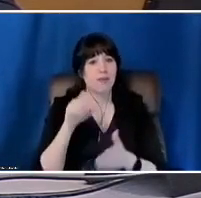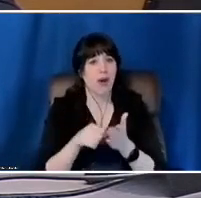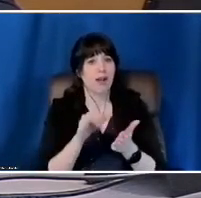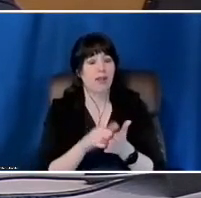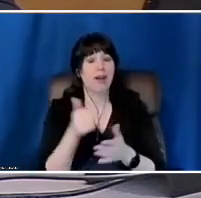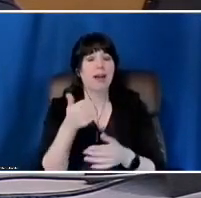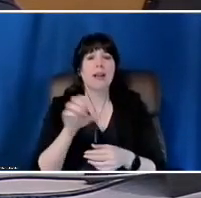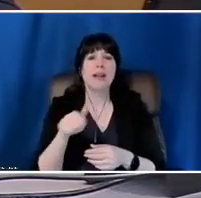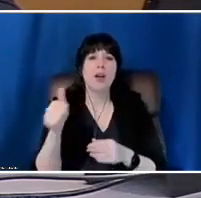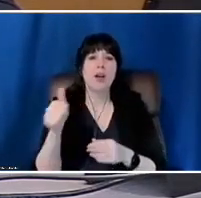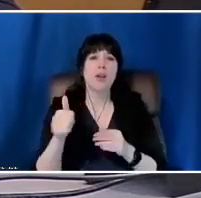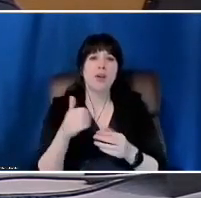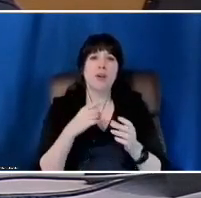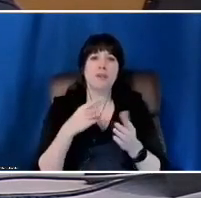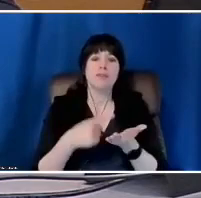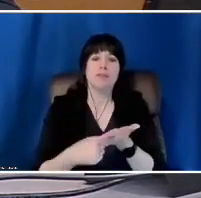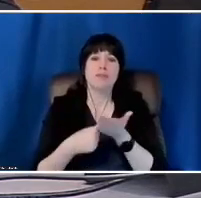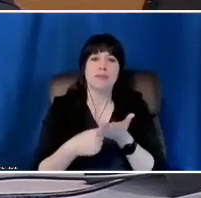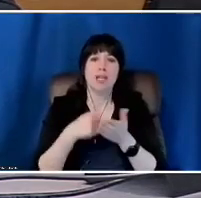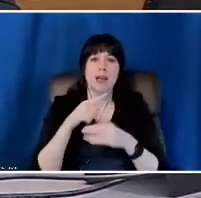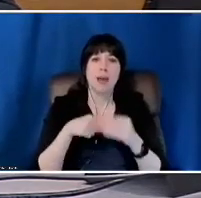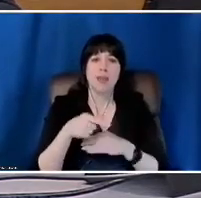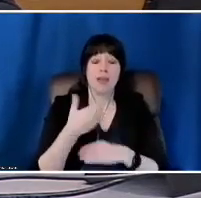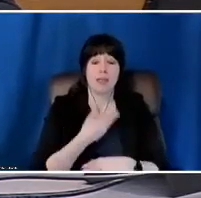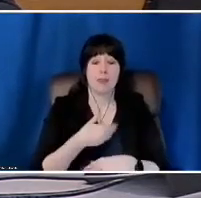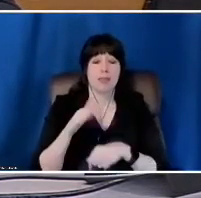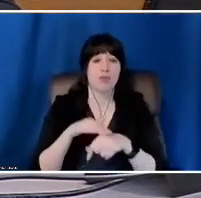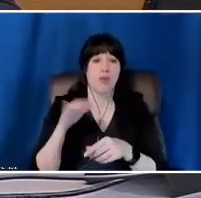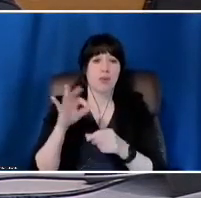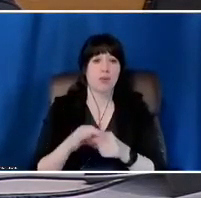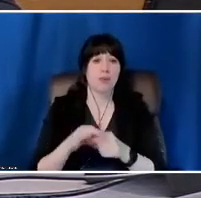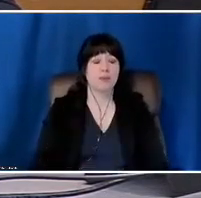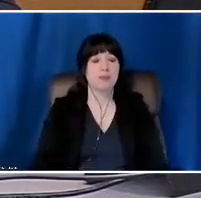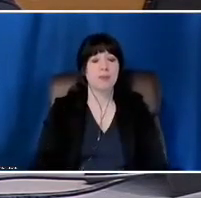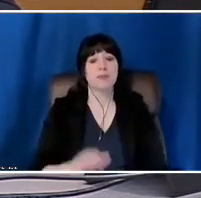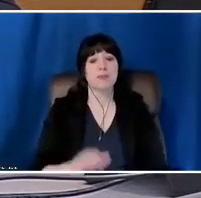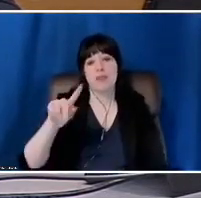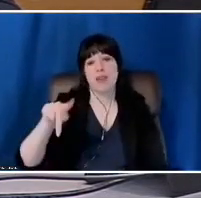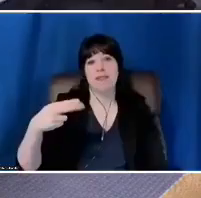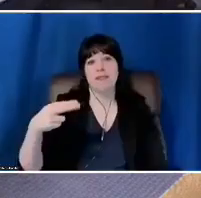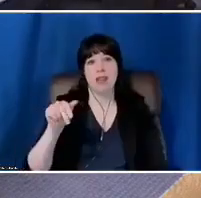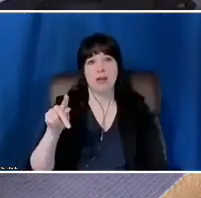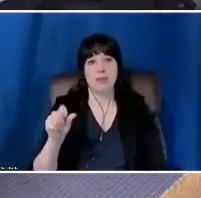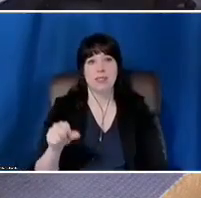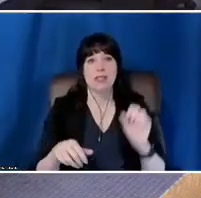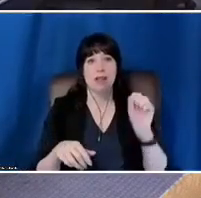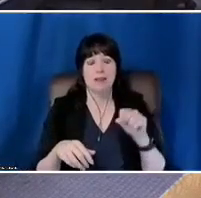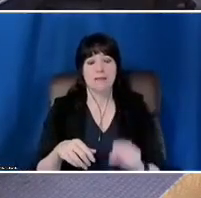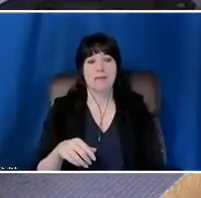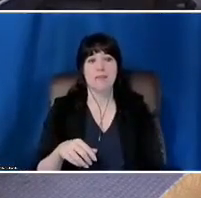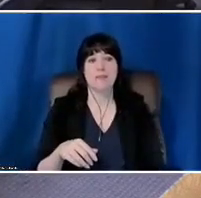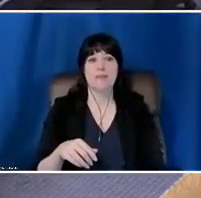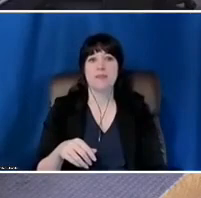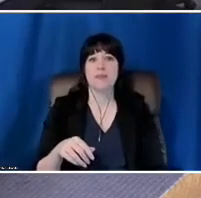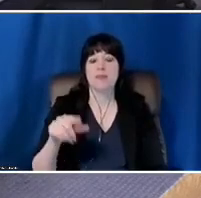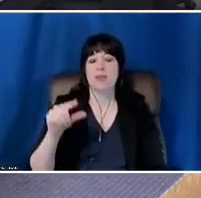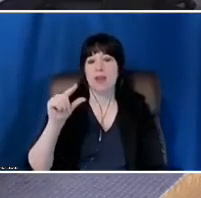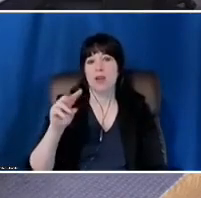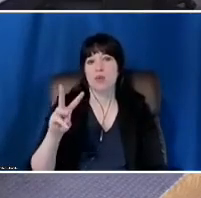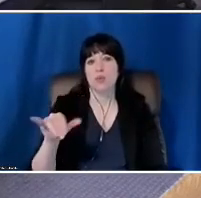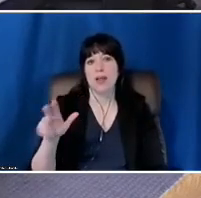this? If the recorder will please call the roll. Councilor Phillips. Aye. Councilor Gwynn.